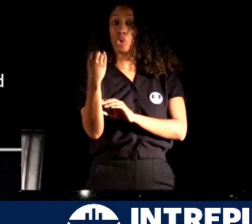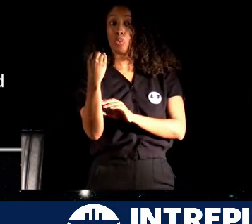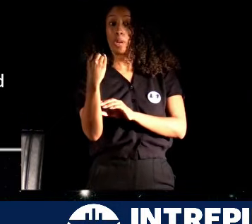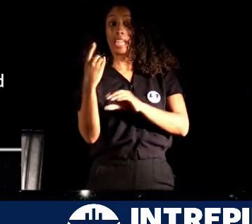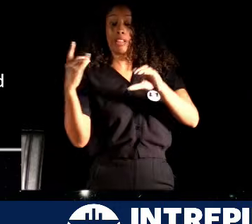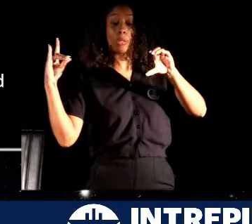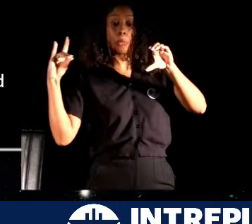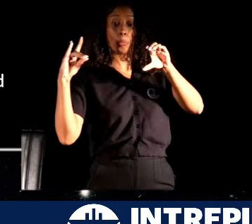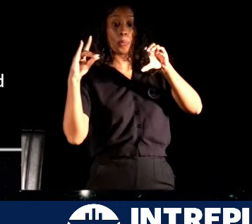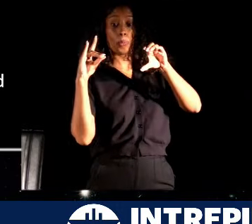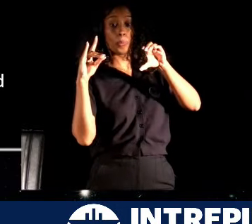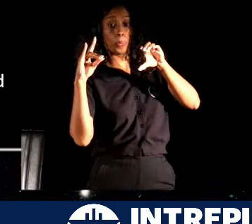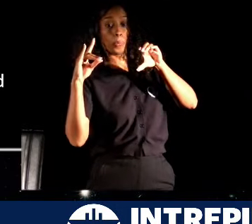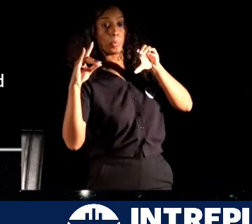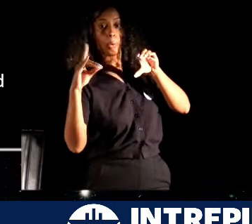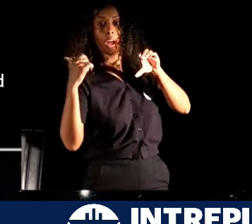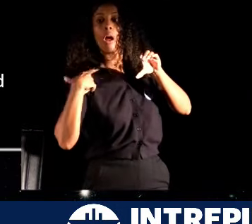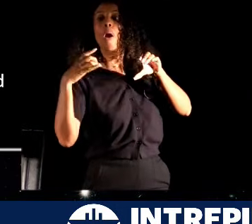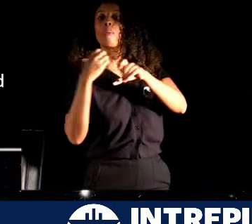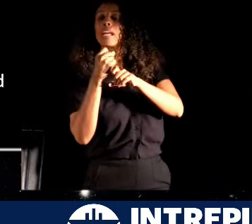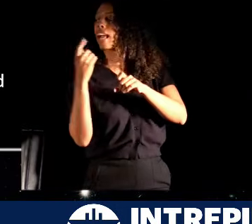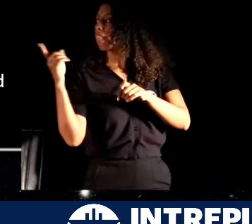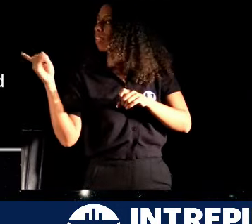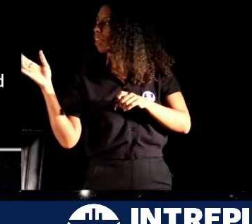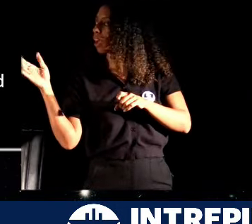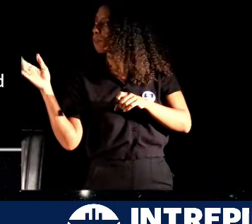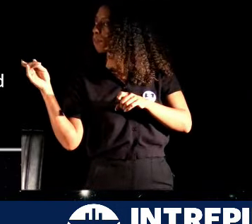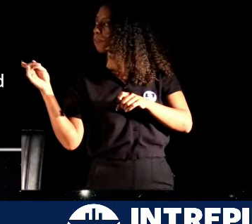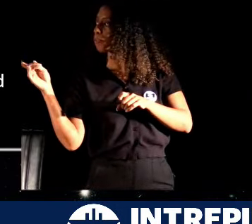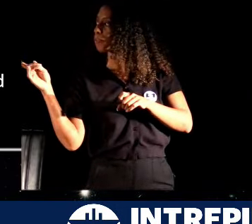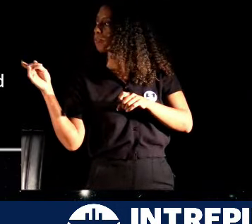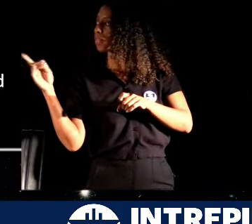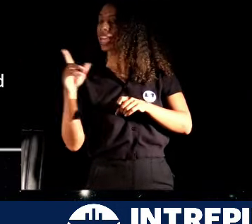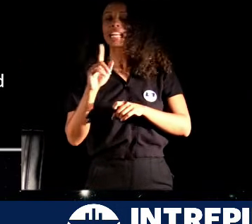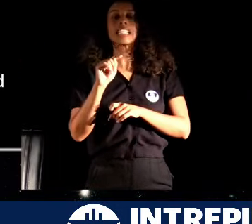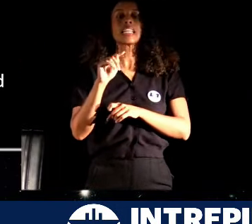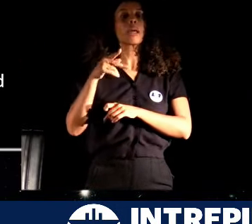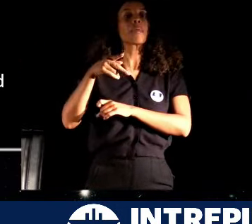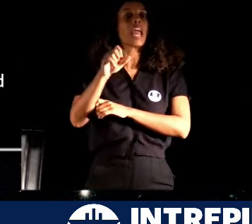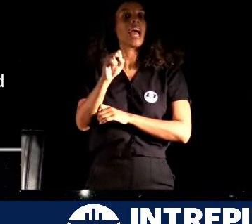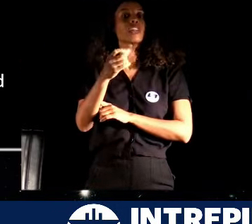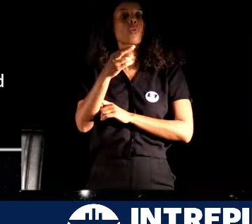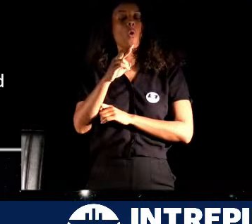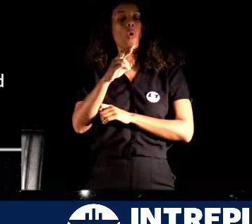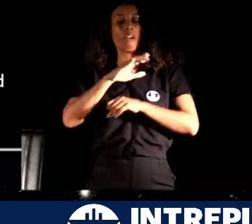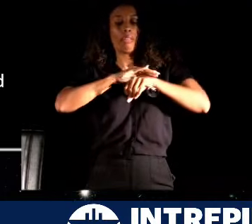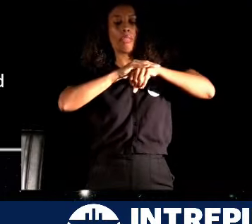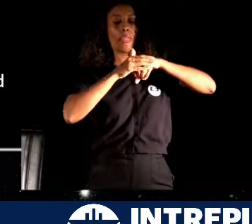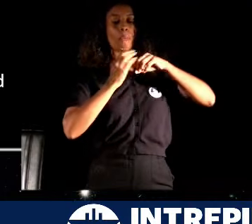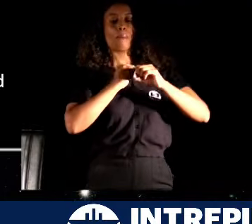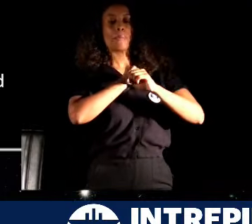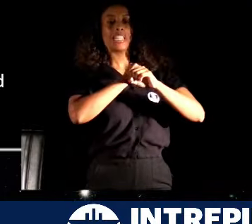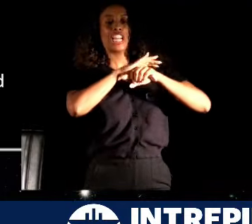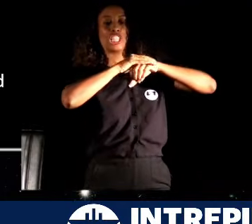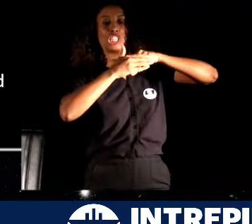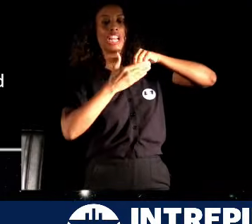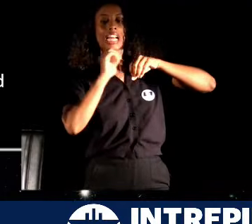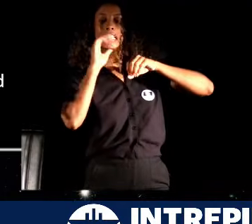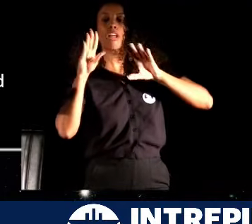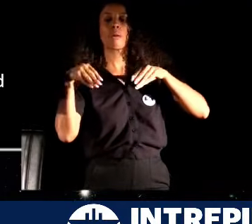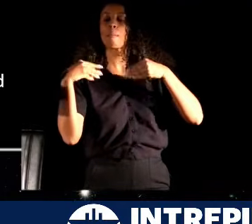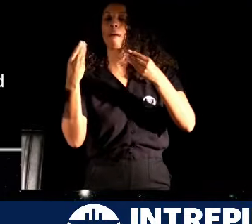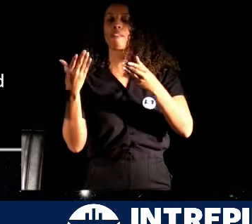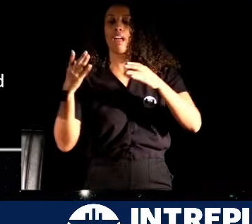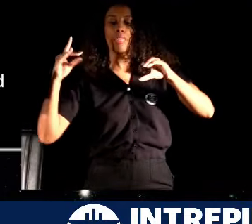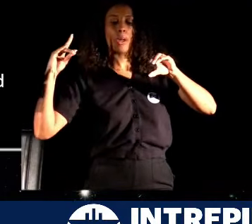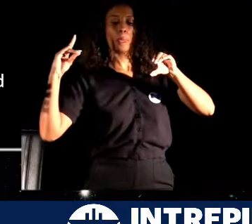off pointing, we actually get the TPS, or the thermal protection shield, doesn't provide